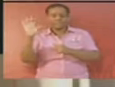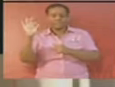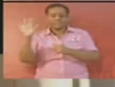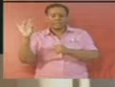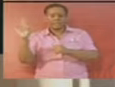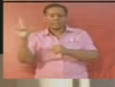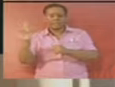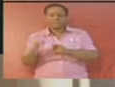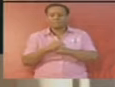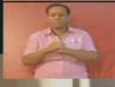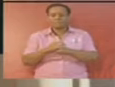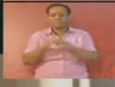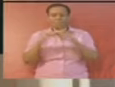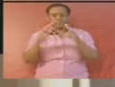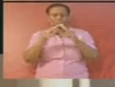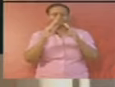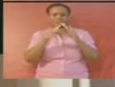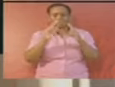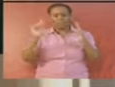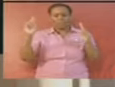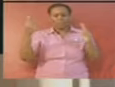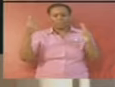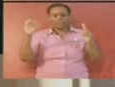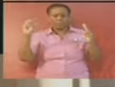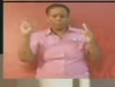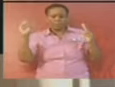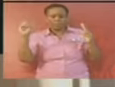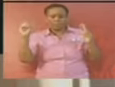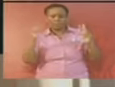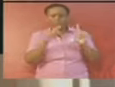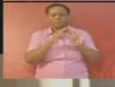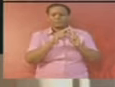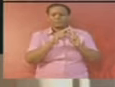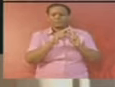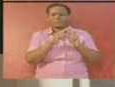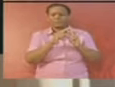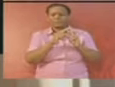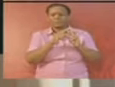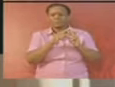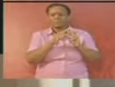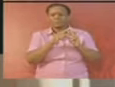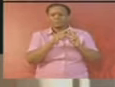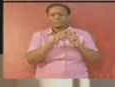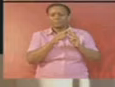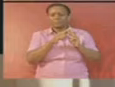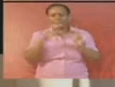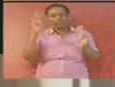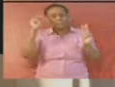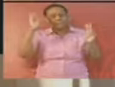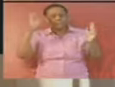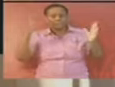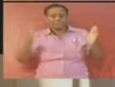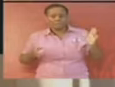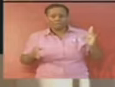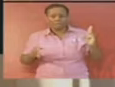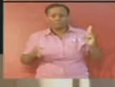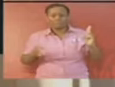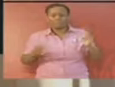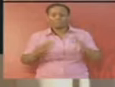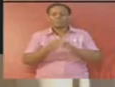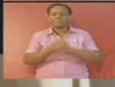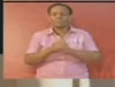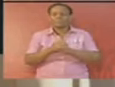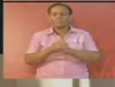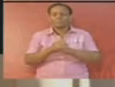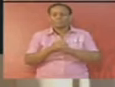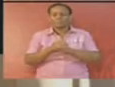for Dr. Parasram and, of course, the other for Minister Dyal Singh. And start with Dr. Parasram. Dr.